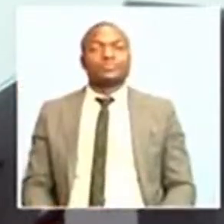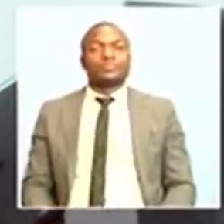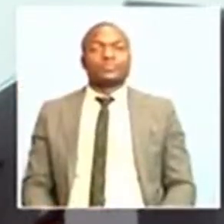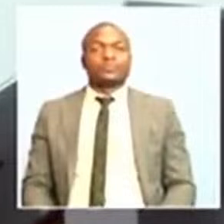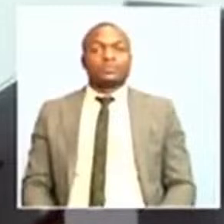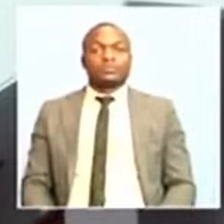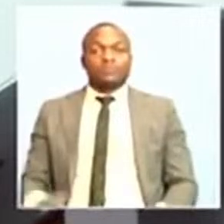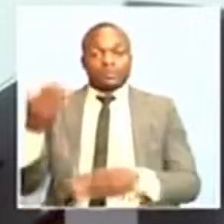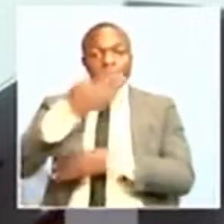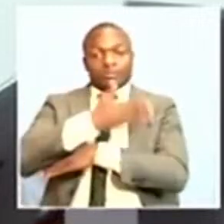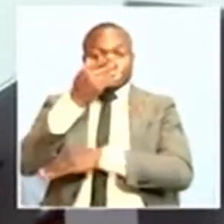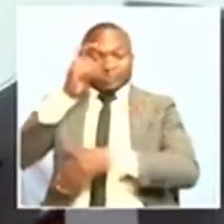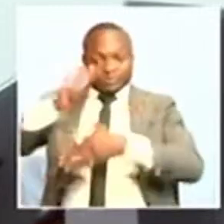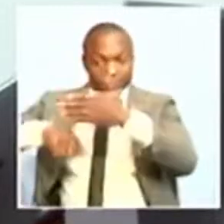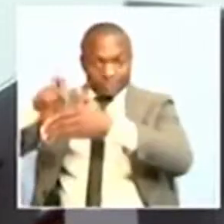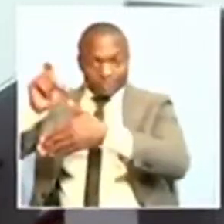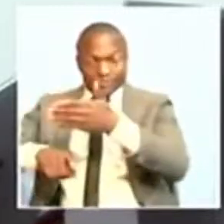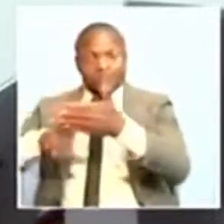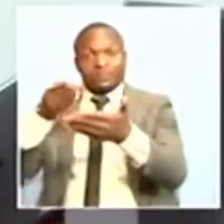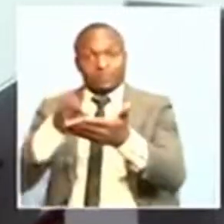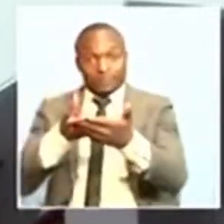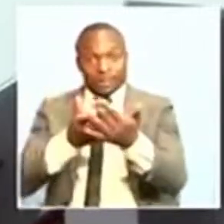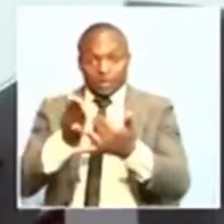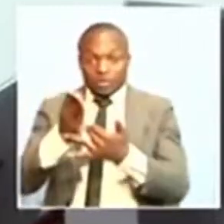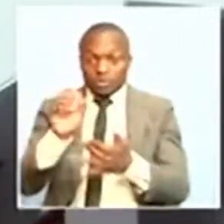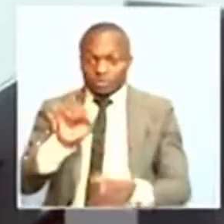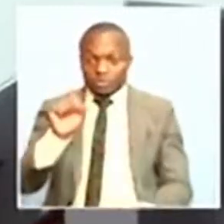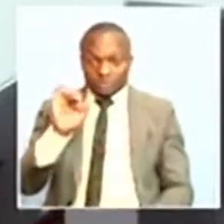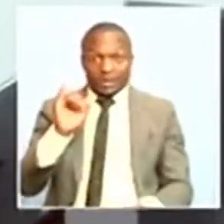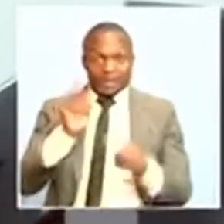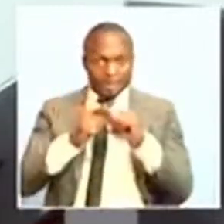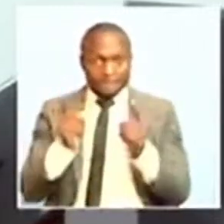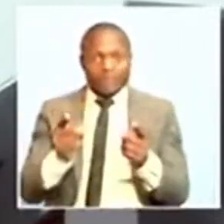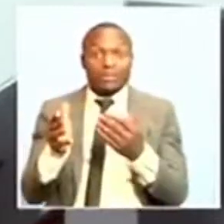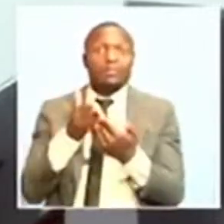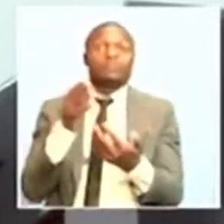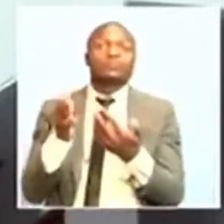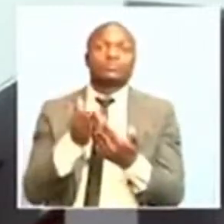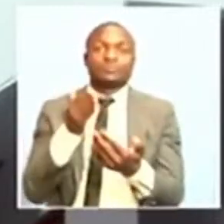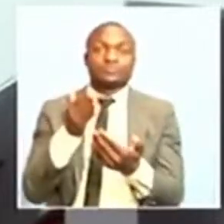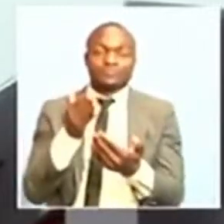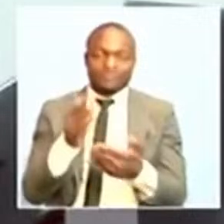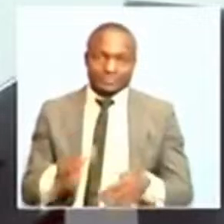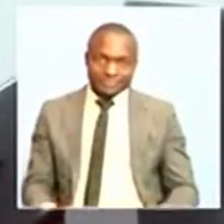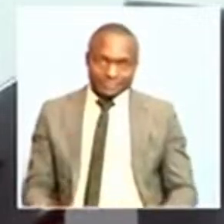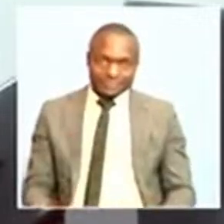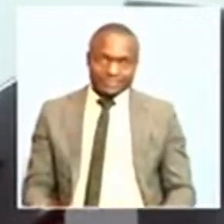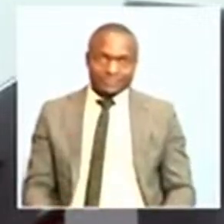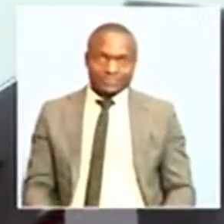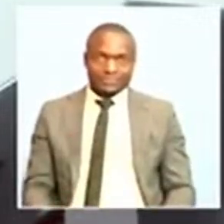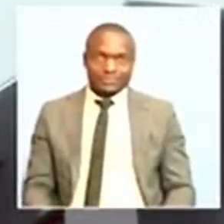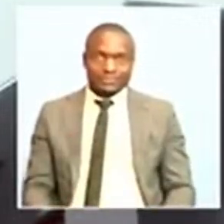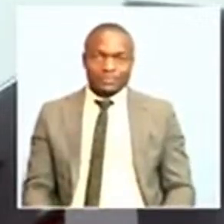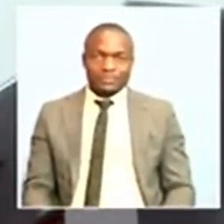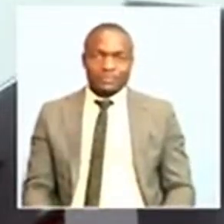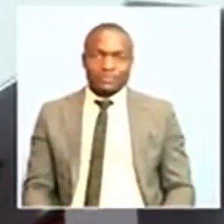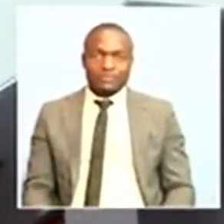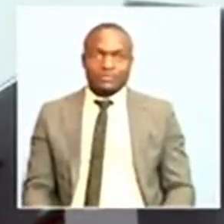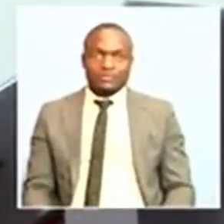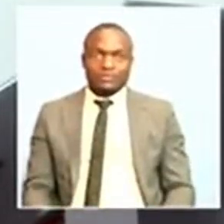the excise duty on these products through an SI, but the comfort is in the fact that the